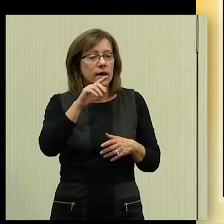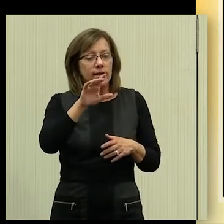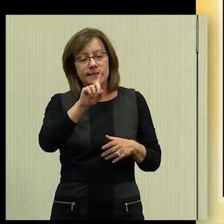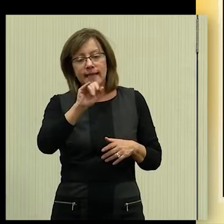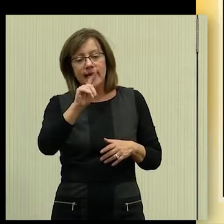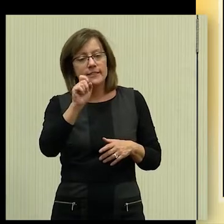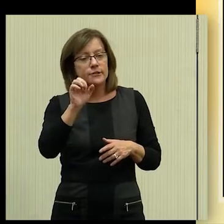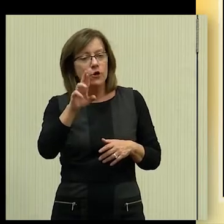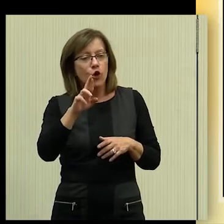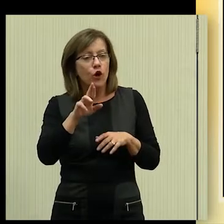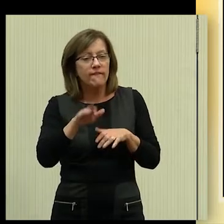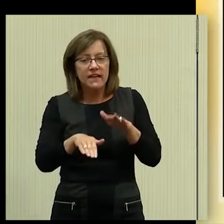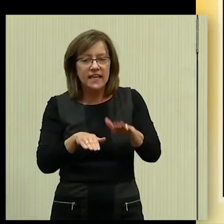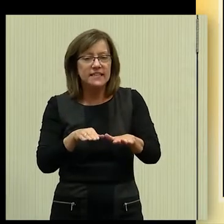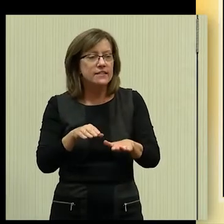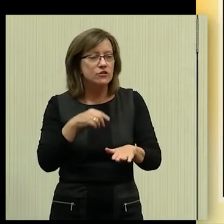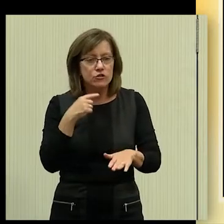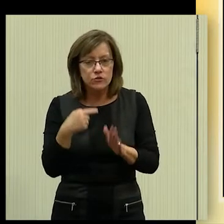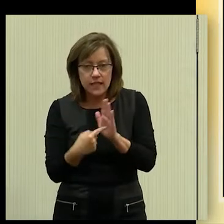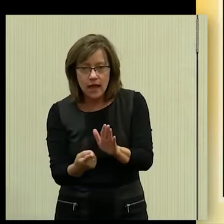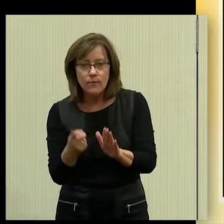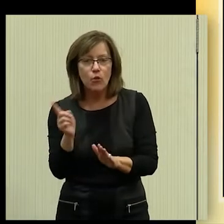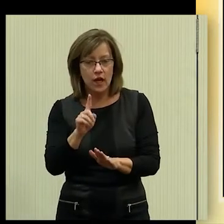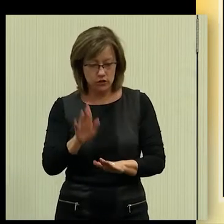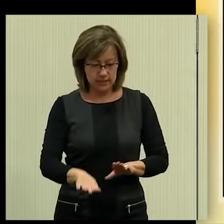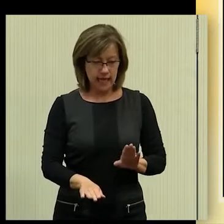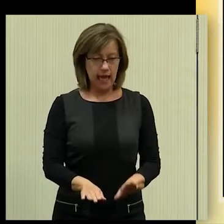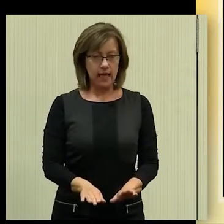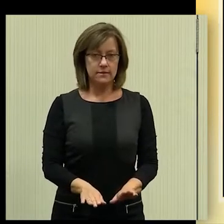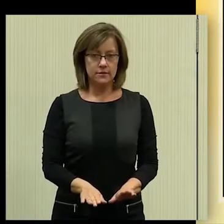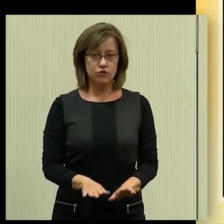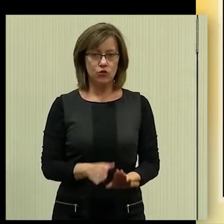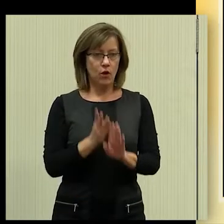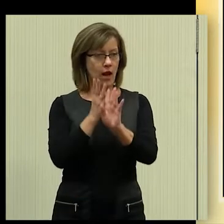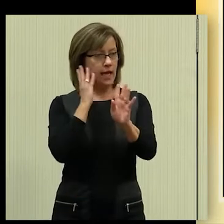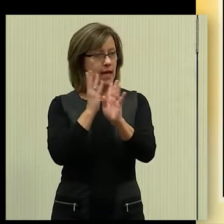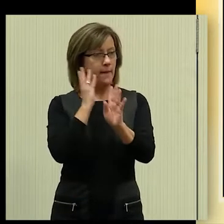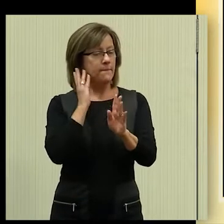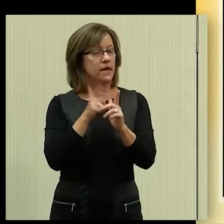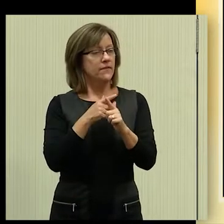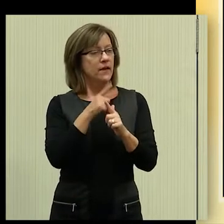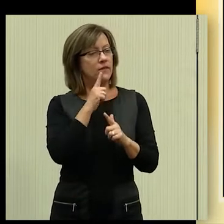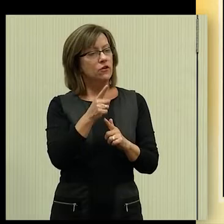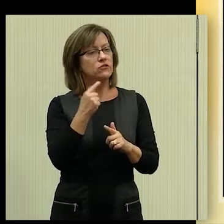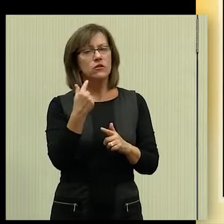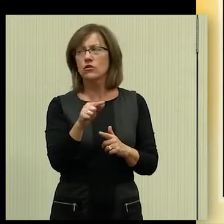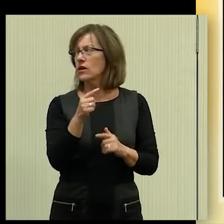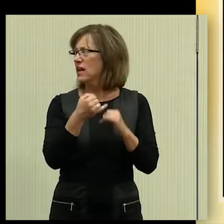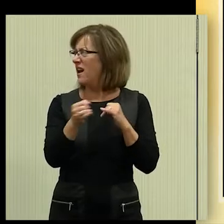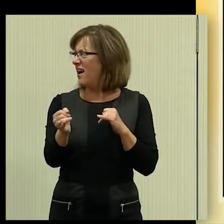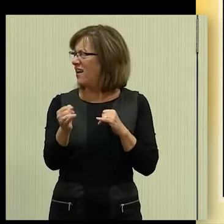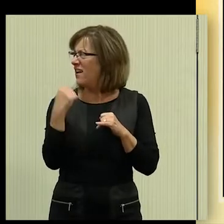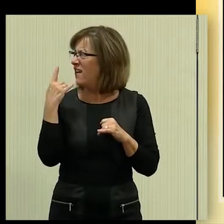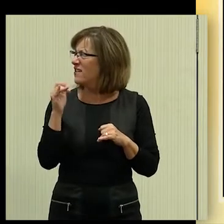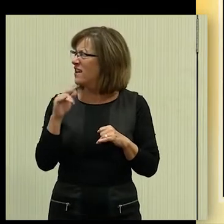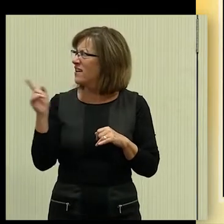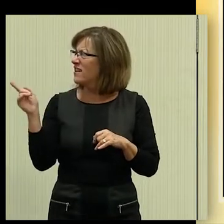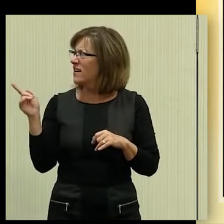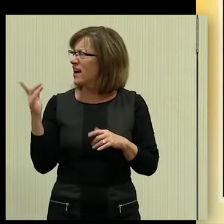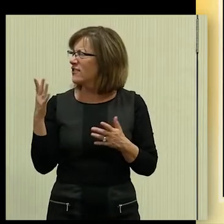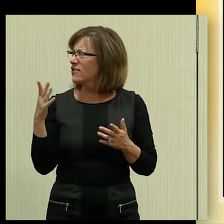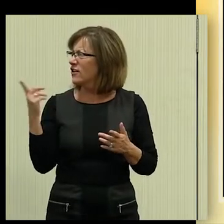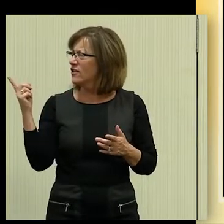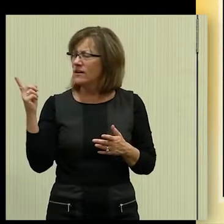where to position their feet to line up. And then there's a line, a green line, it looks like there, I think it's red on